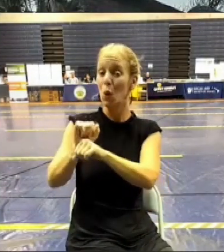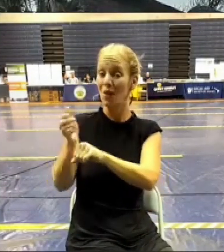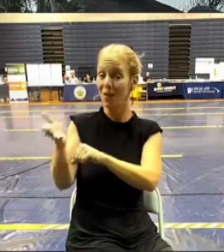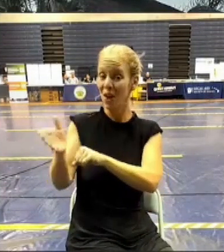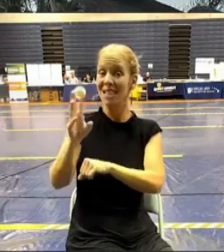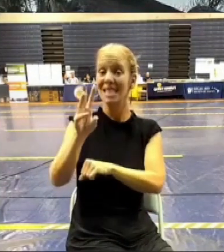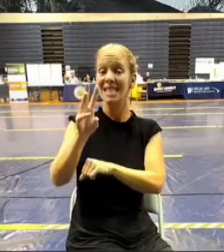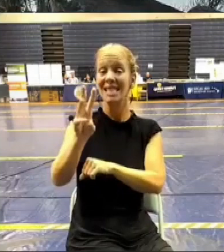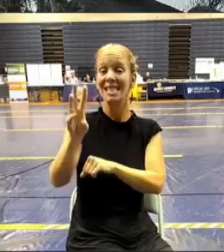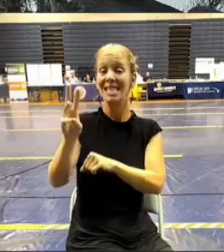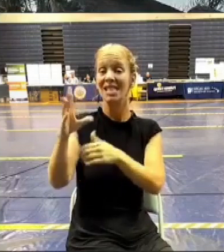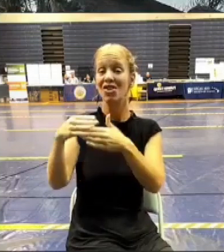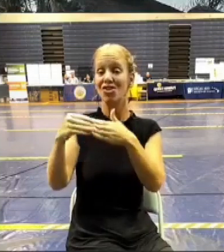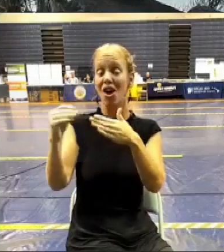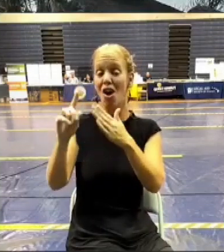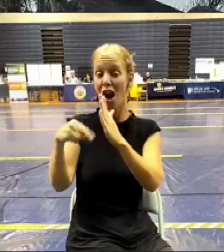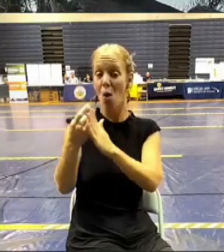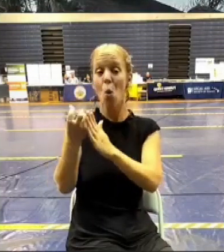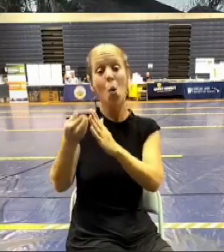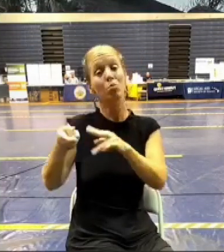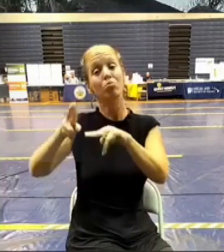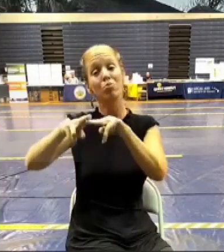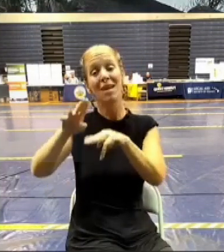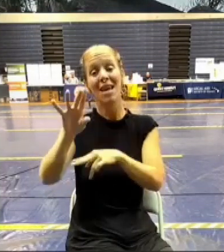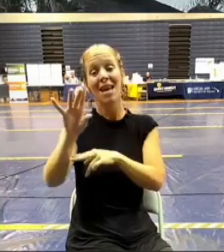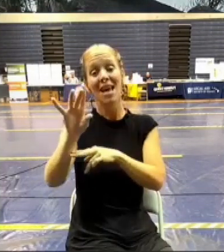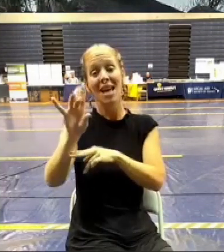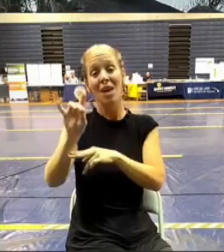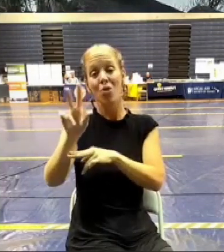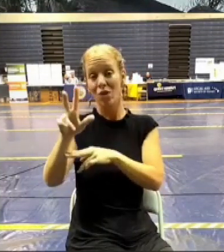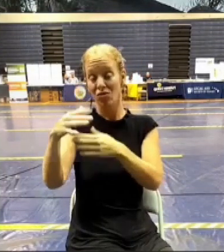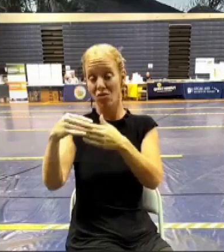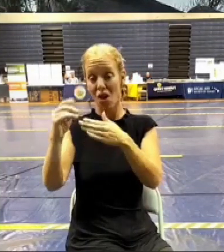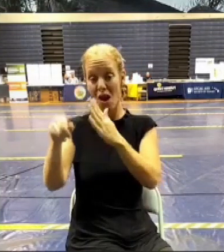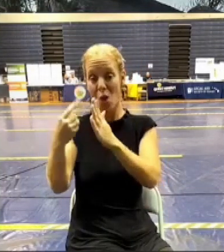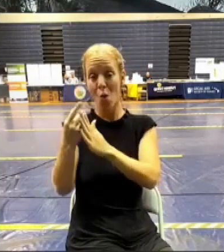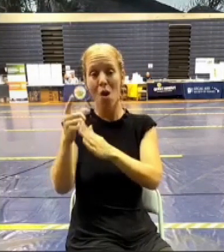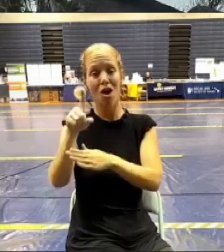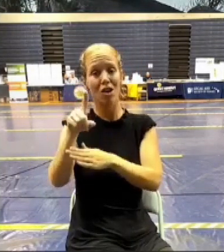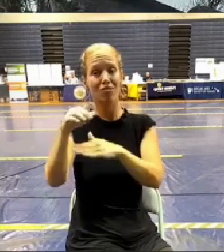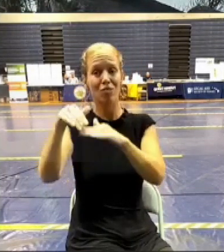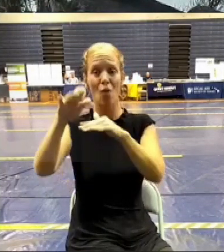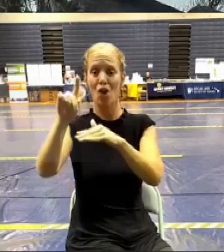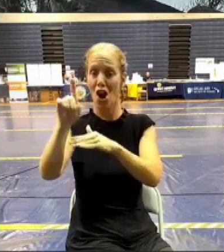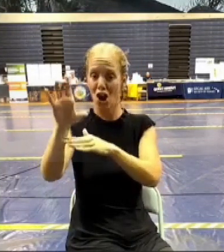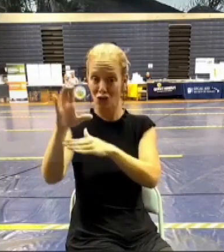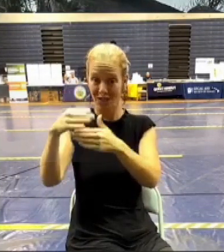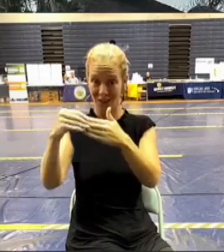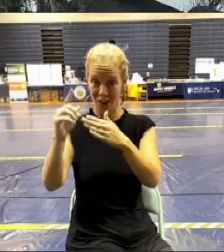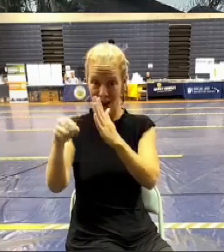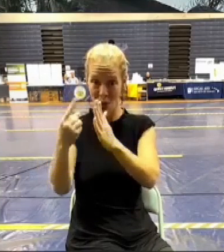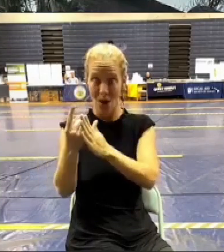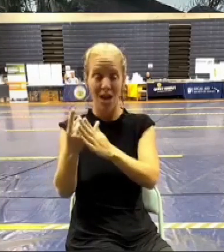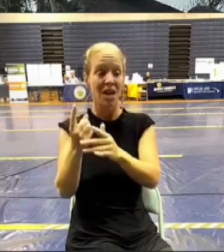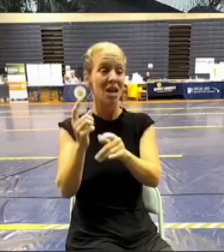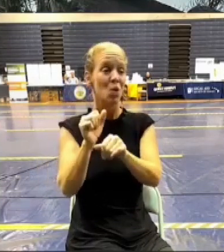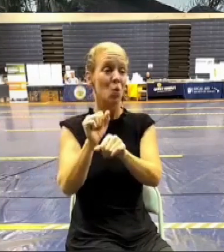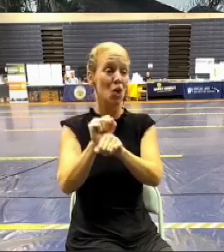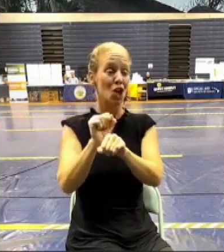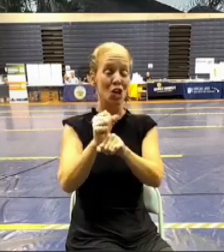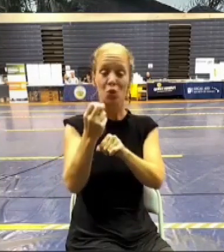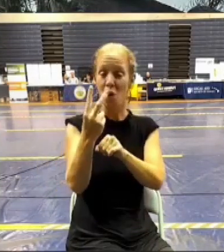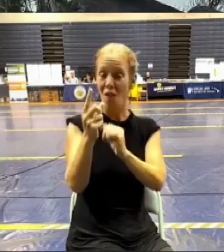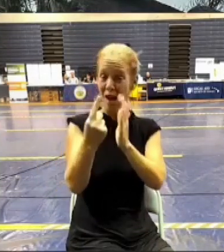footprint. Overtime is $89 an hour, and Sundays is $130 an hour. They work 12-hour days and can work 7 days a week.